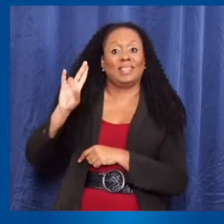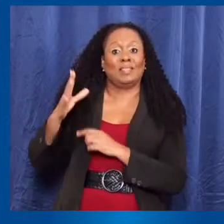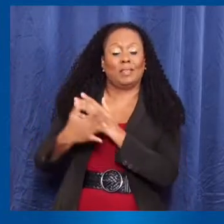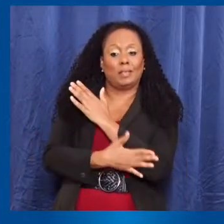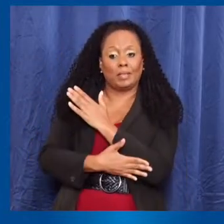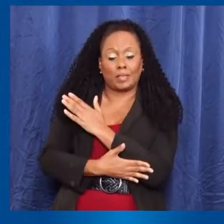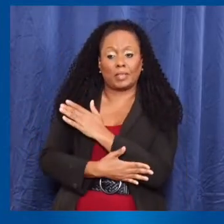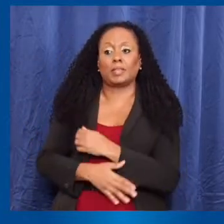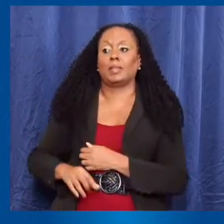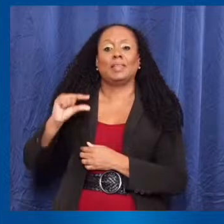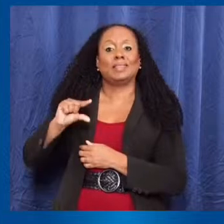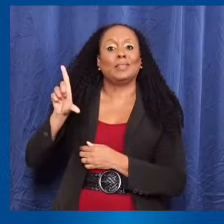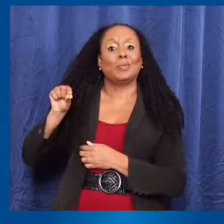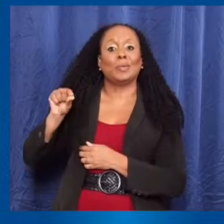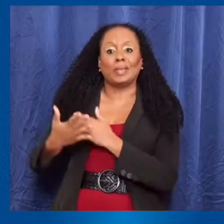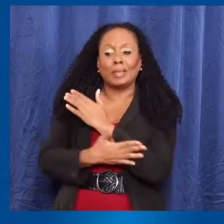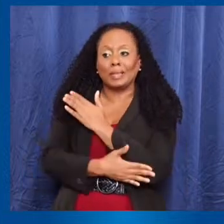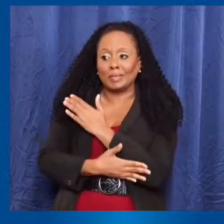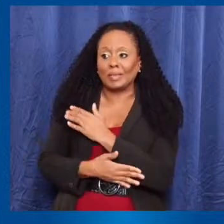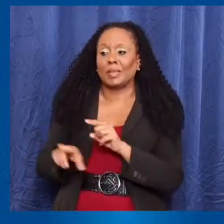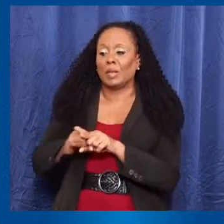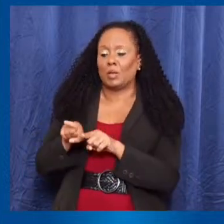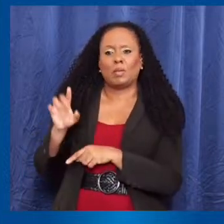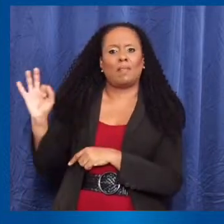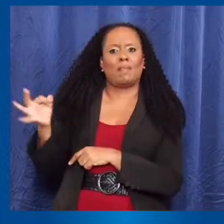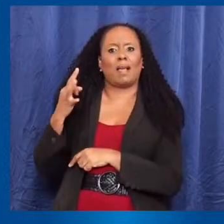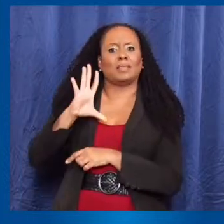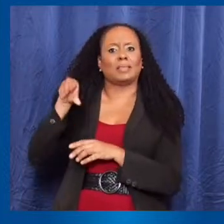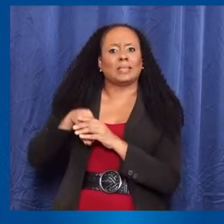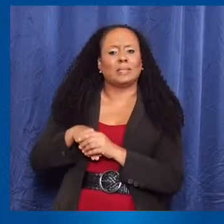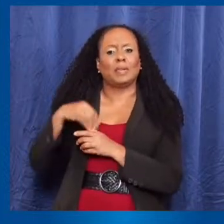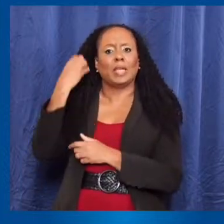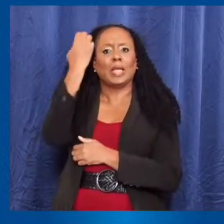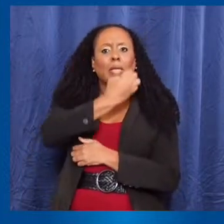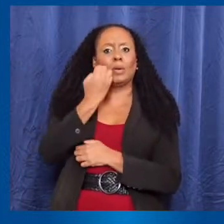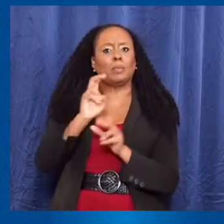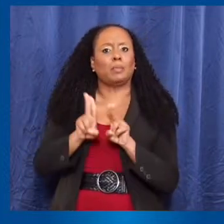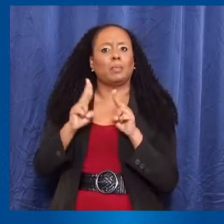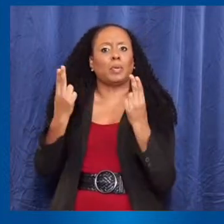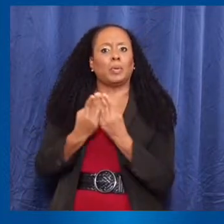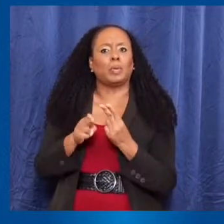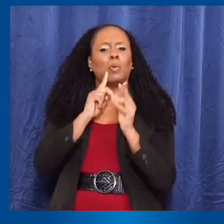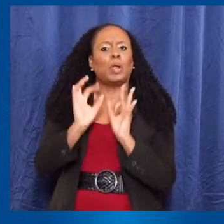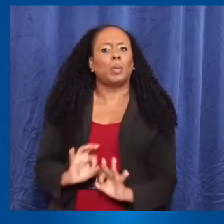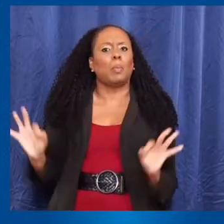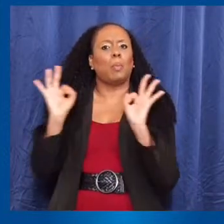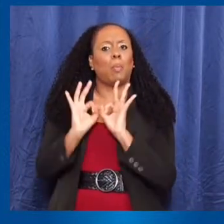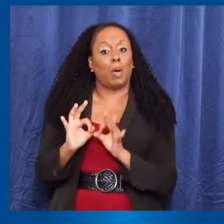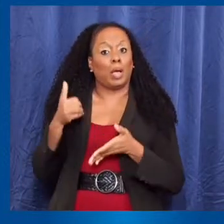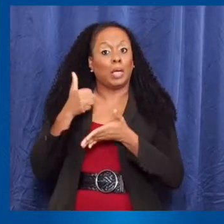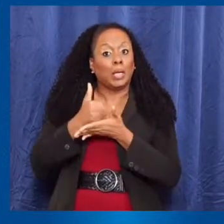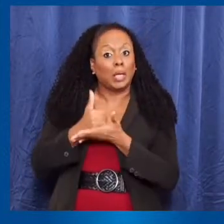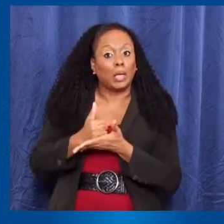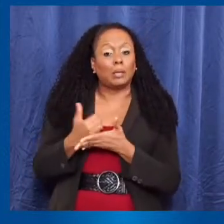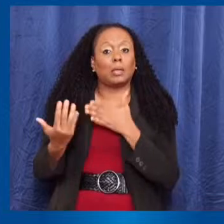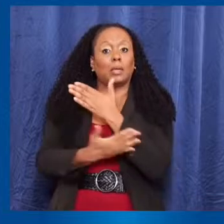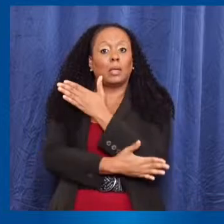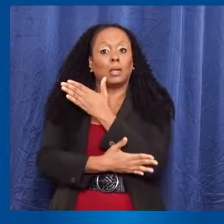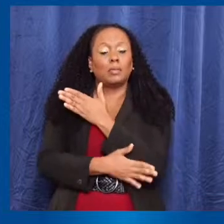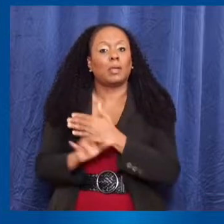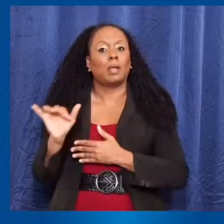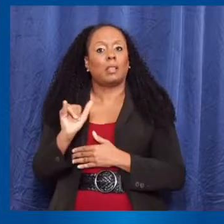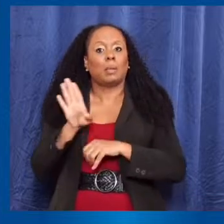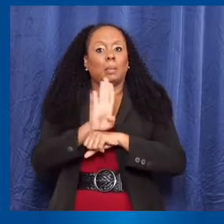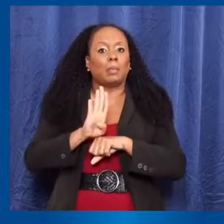country, as a member of the European Union, is critical at this point in time in helping countries like Barbados